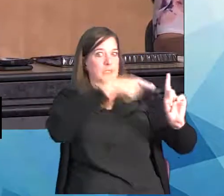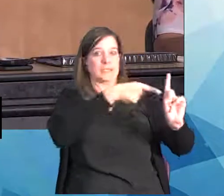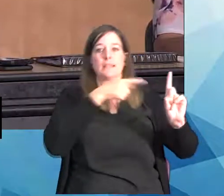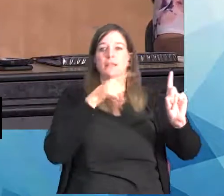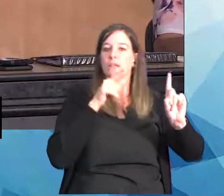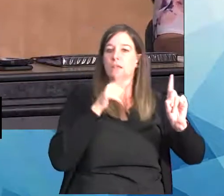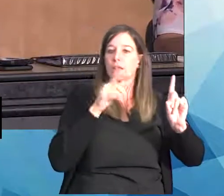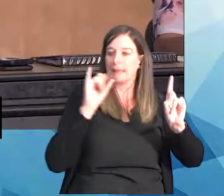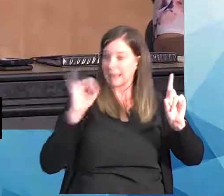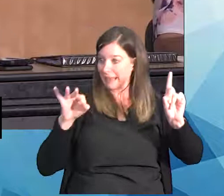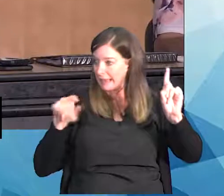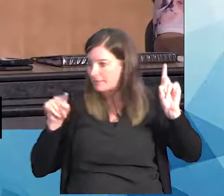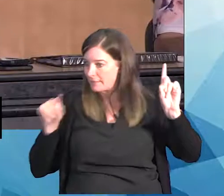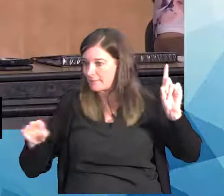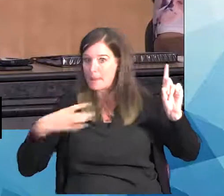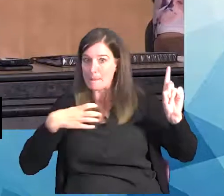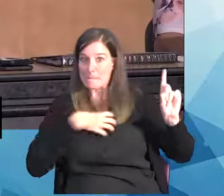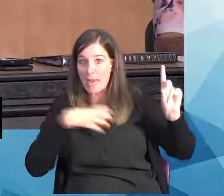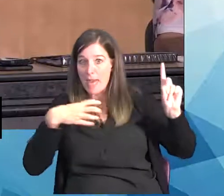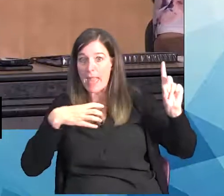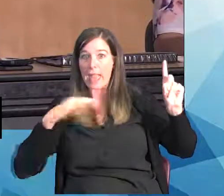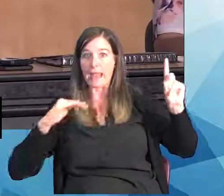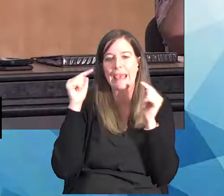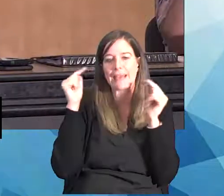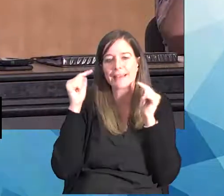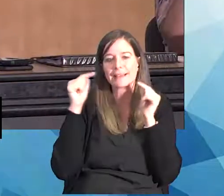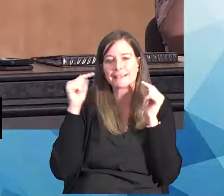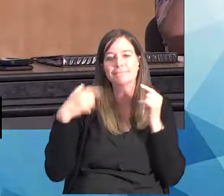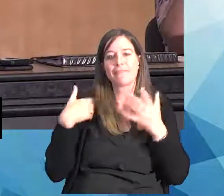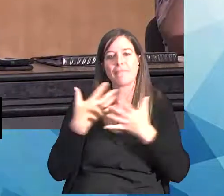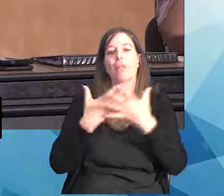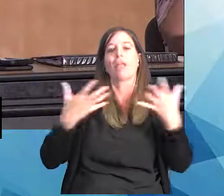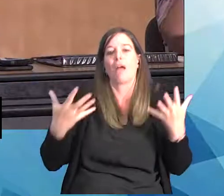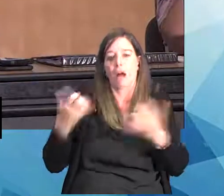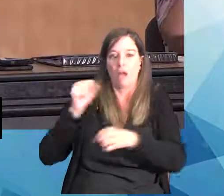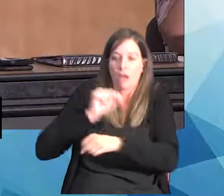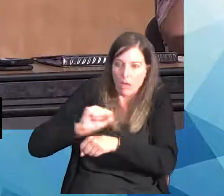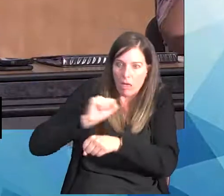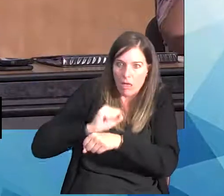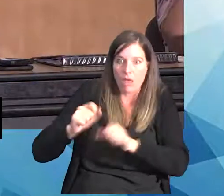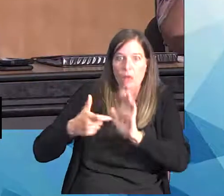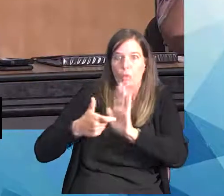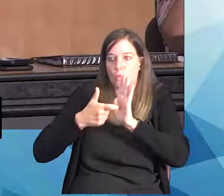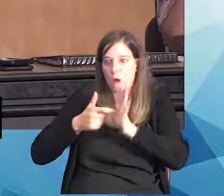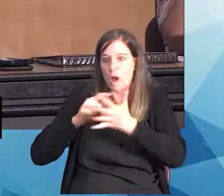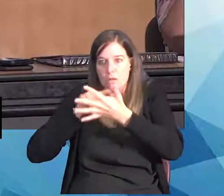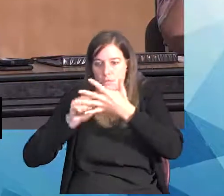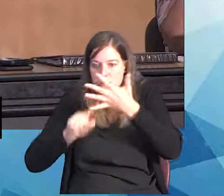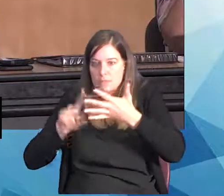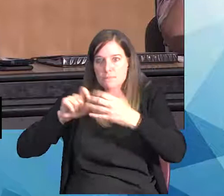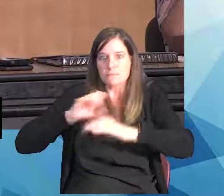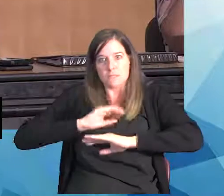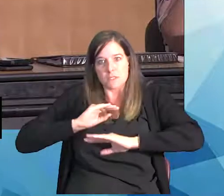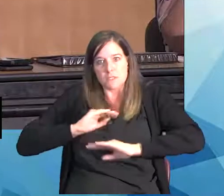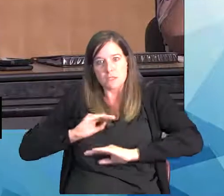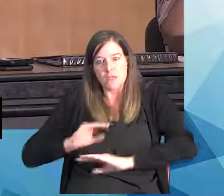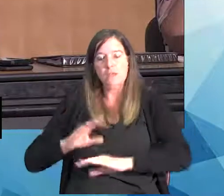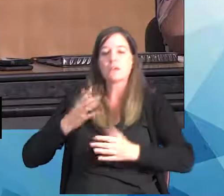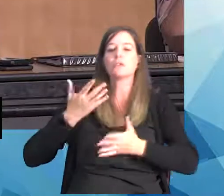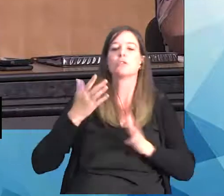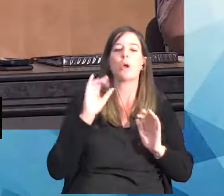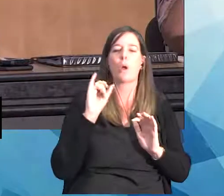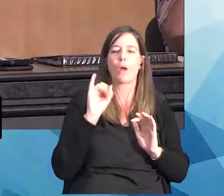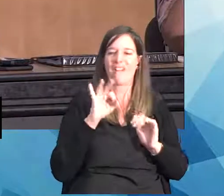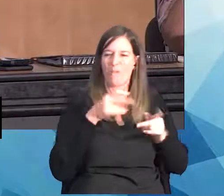they escalate to a certain level. We don't, and I think that if the board were to allow the leadership team and Superintendent Reichman